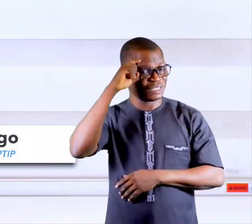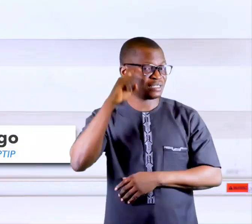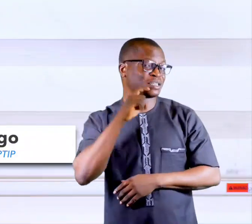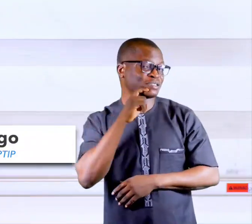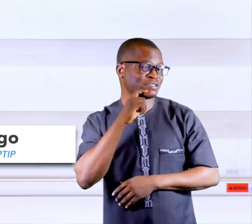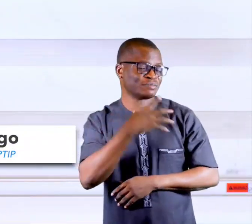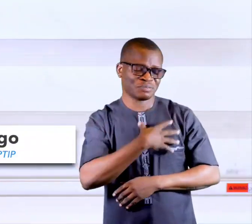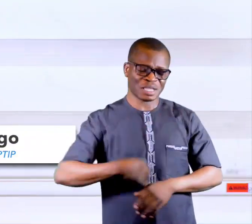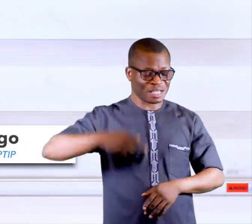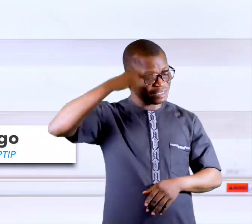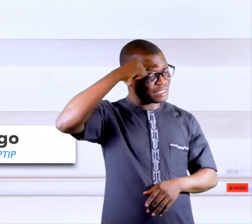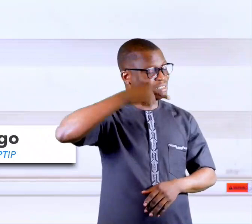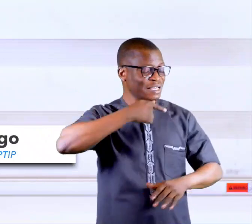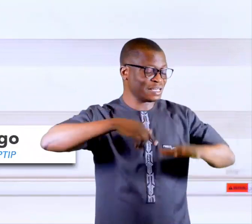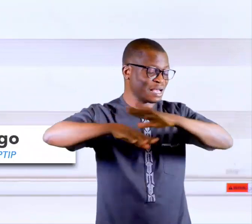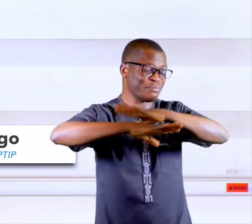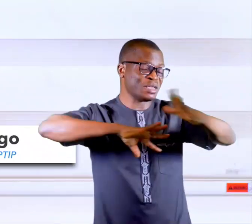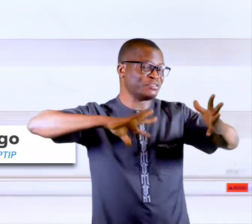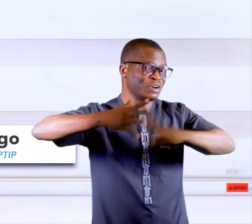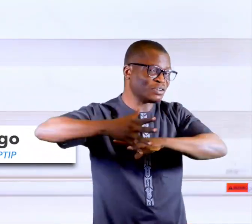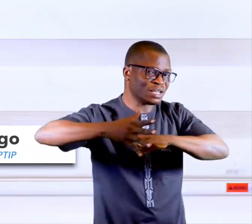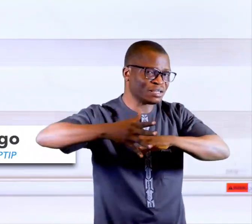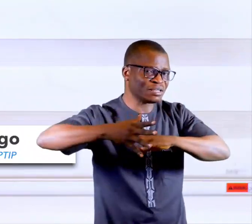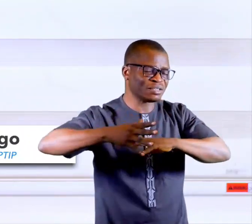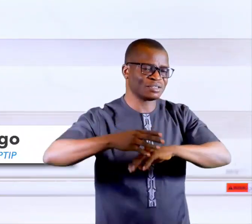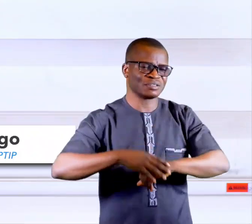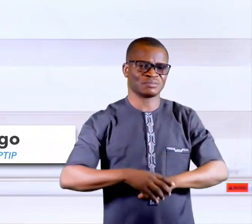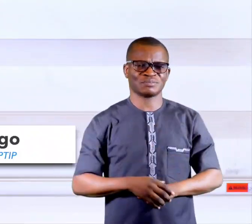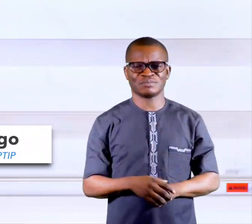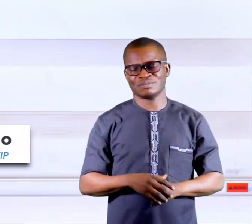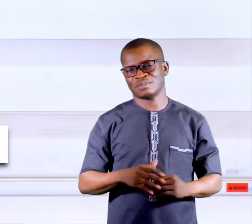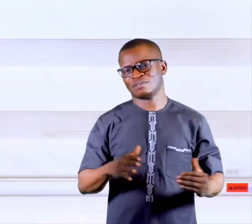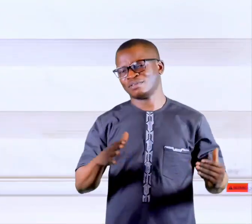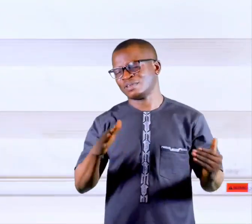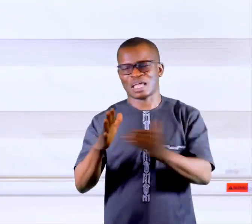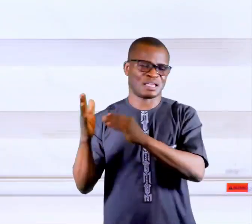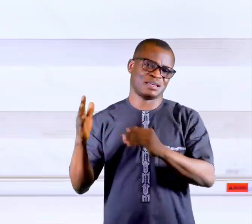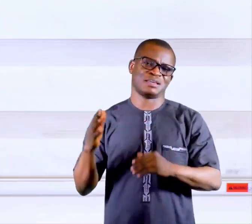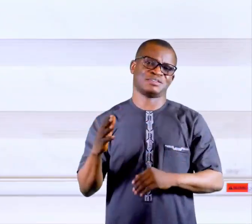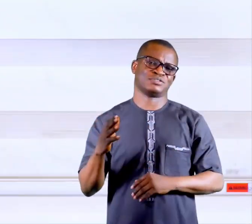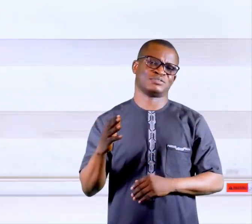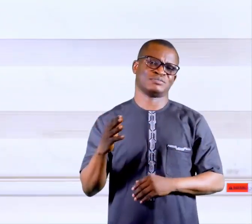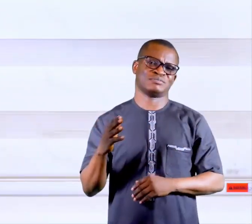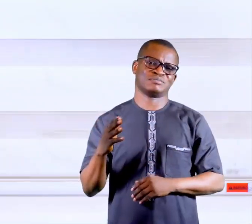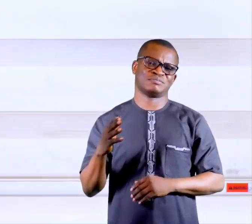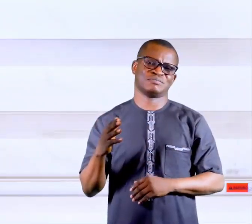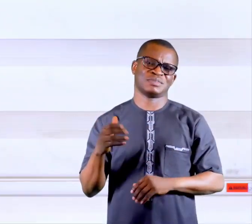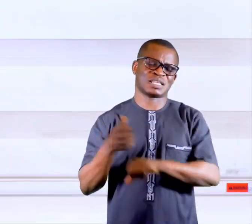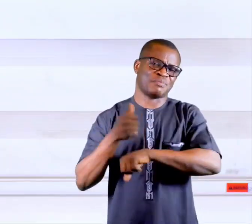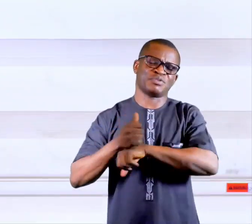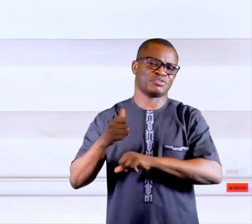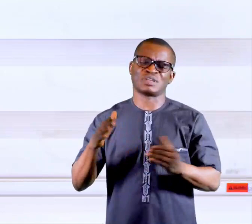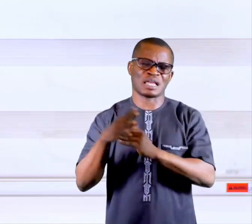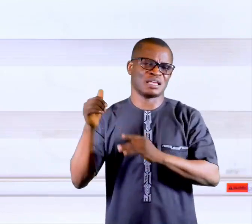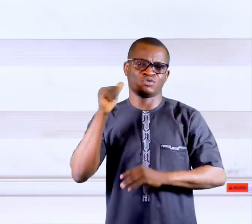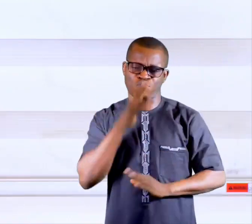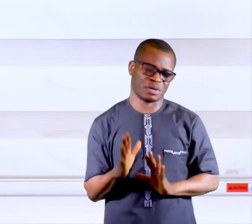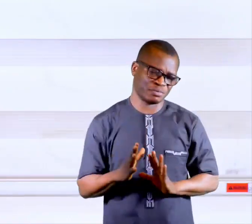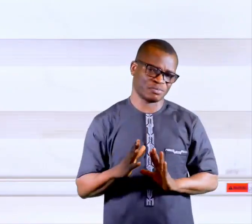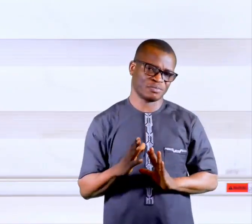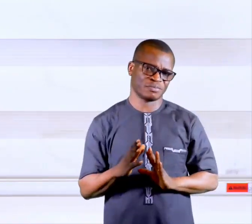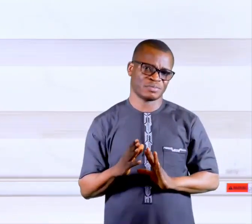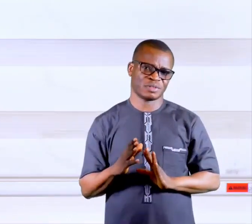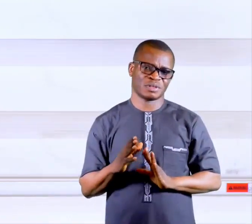sex and gender-based violence is a violation against women. And NAPTIP